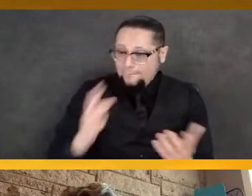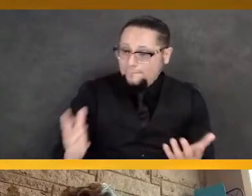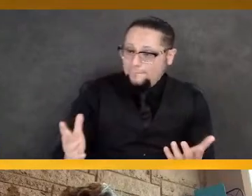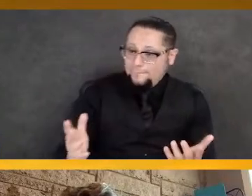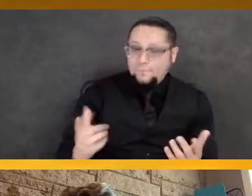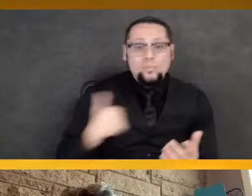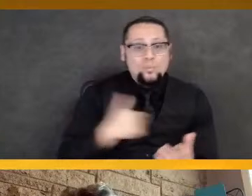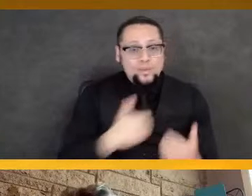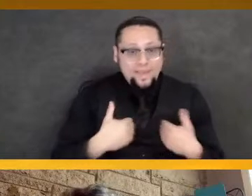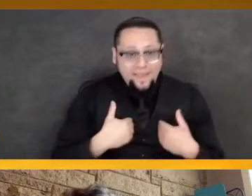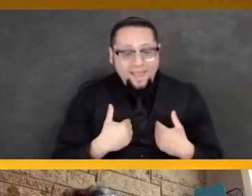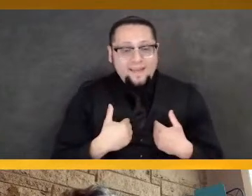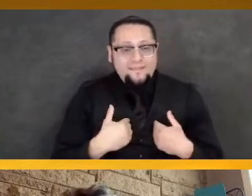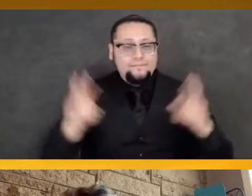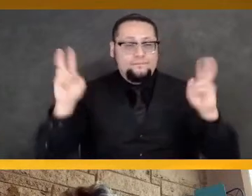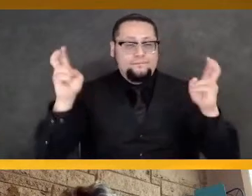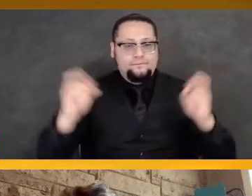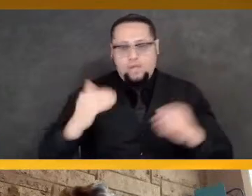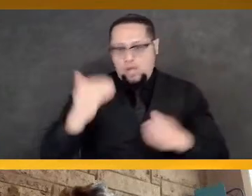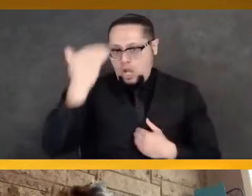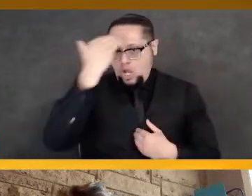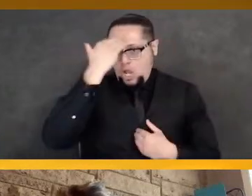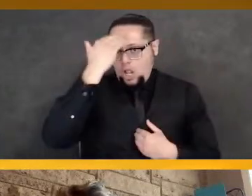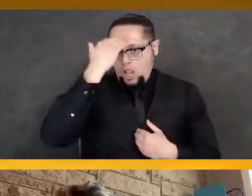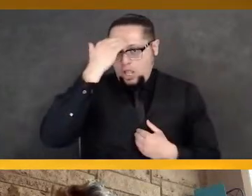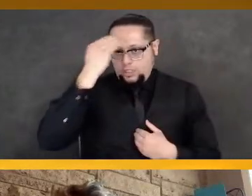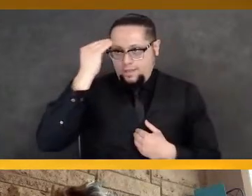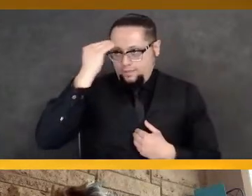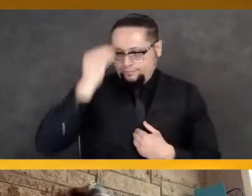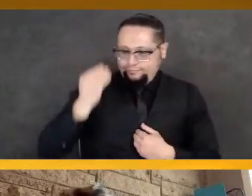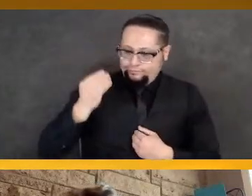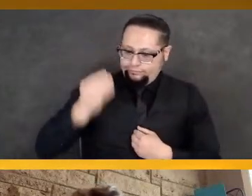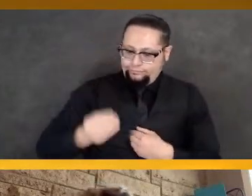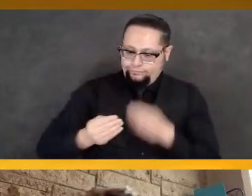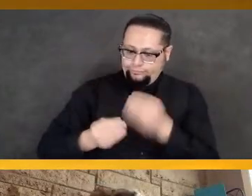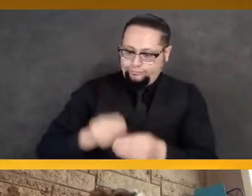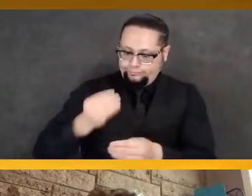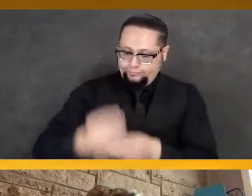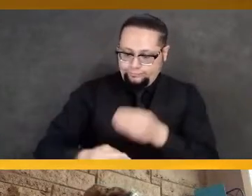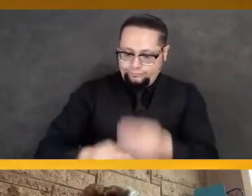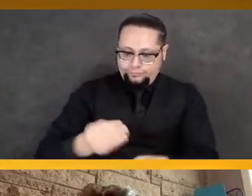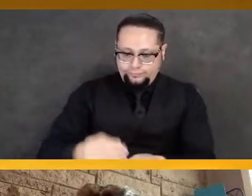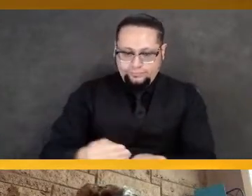day. You know, at a time where we've educated more people in the history of the world,